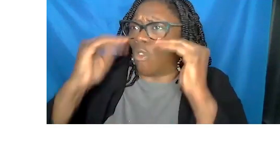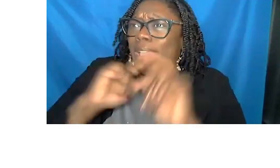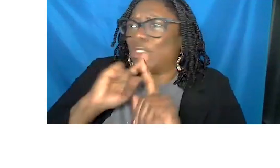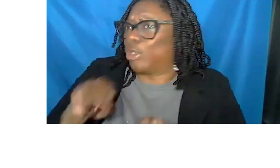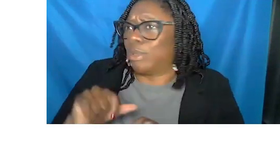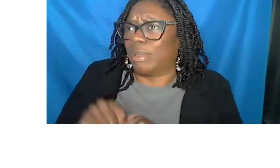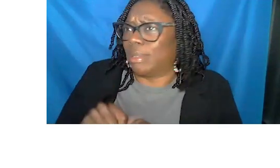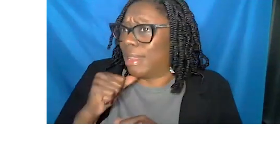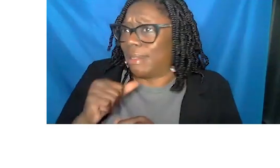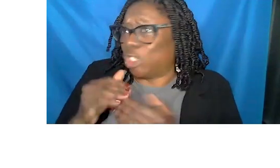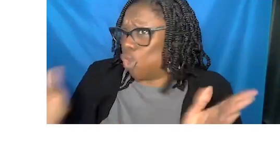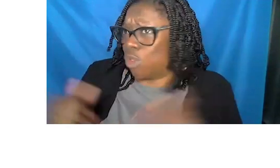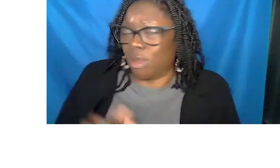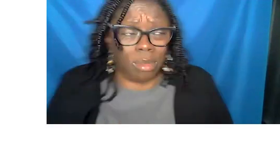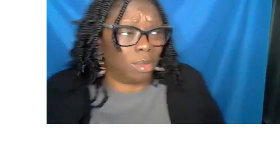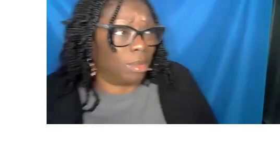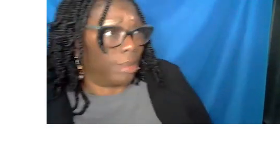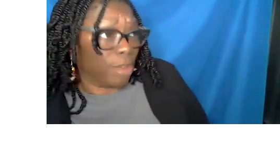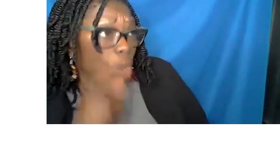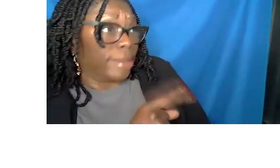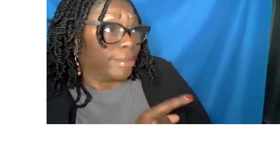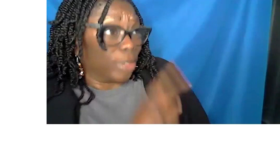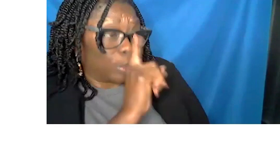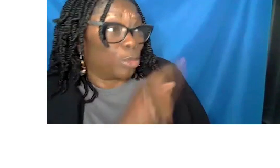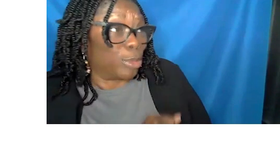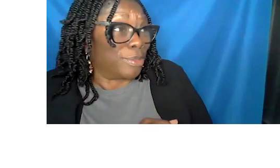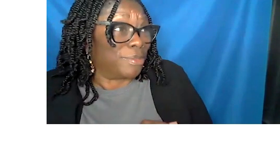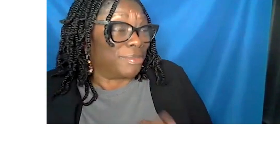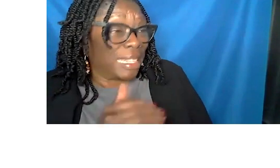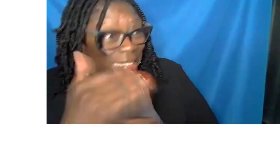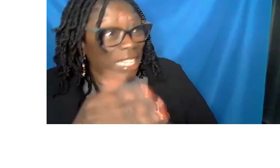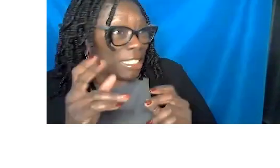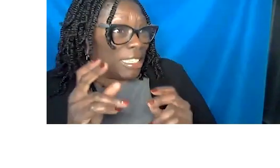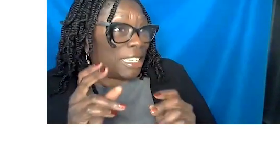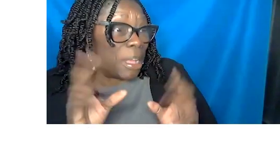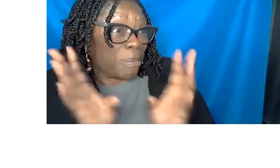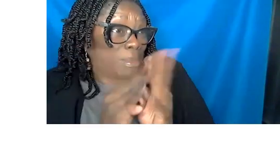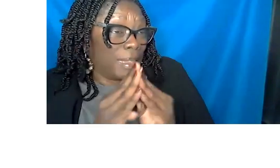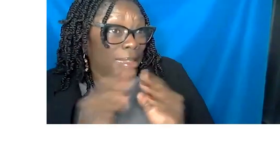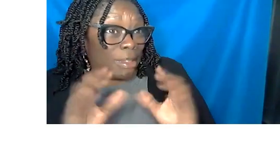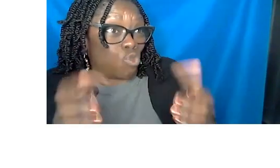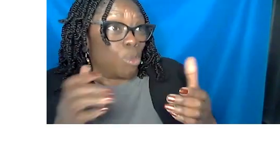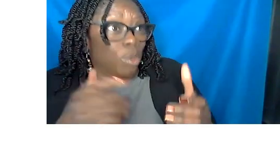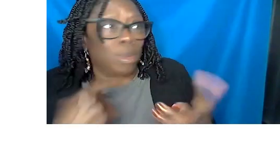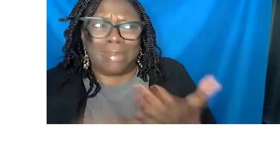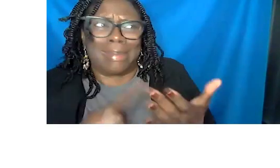I would totally agree. That's something that I was actually going to talk about in our next session is that, yeah, it can produce